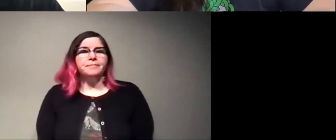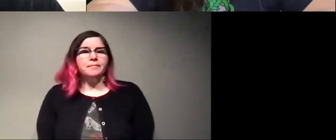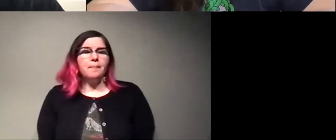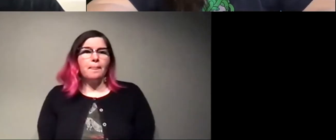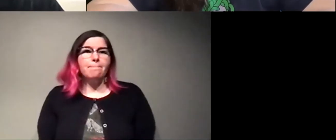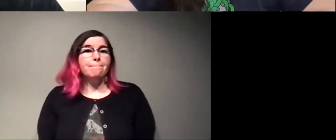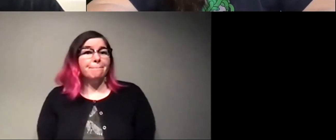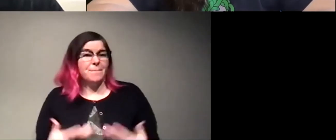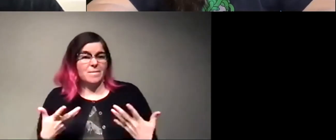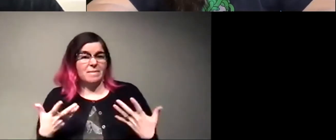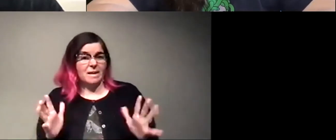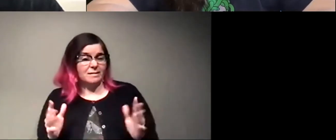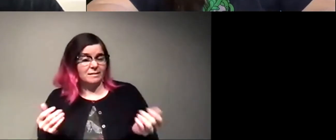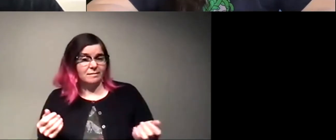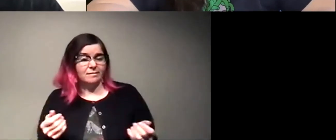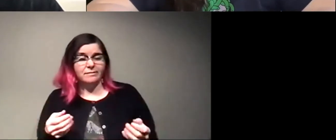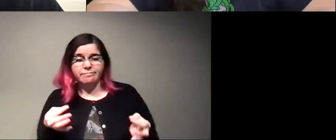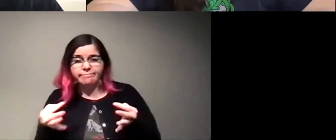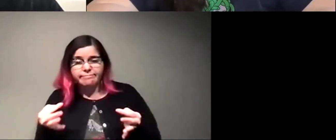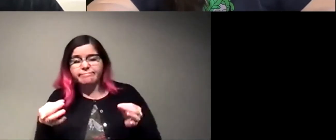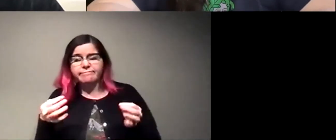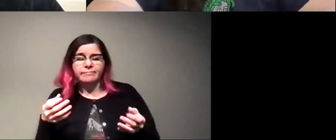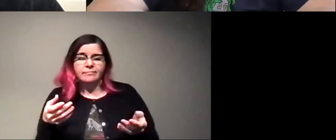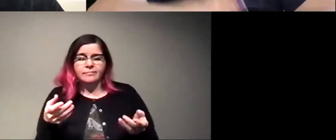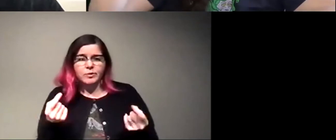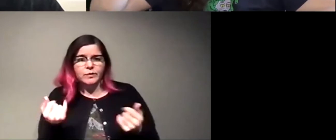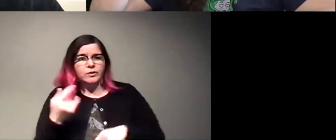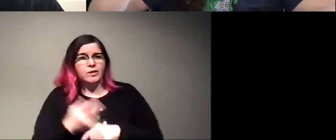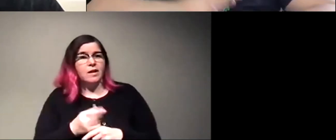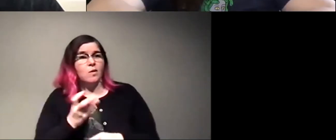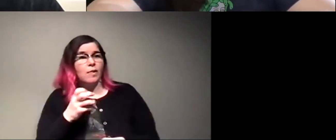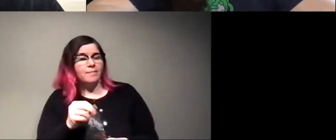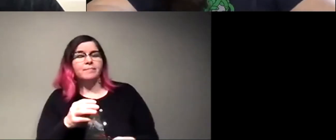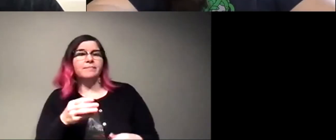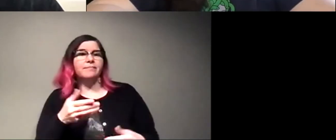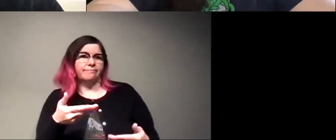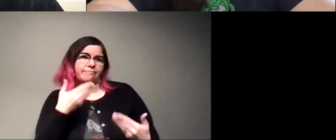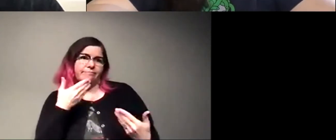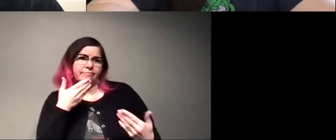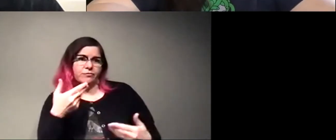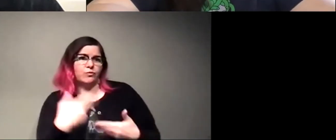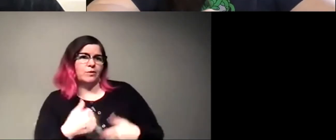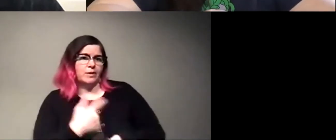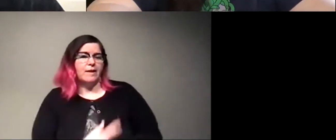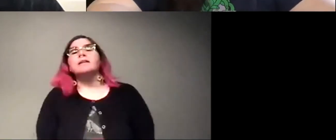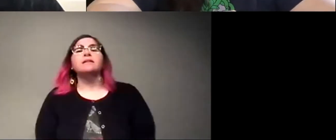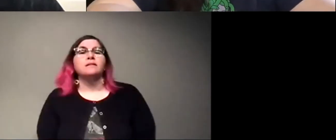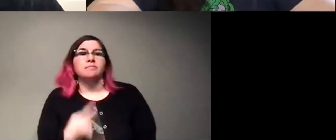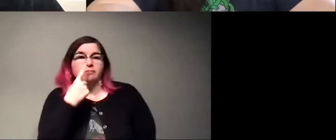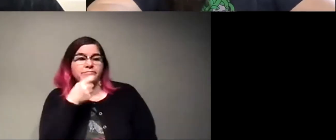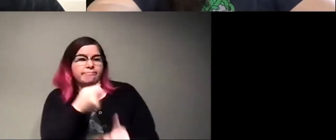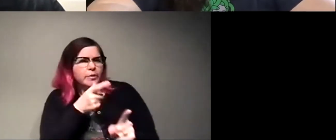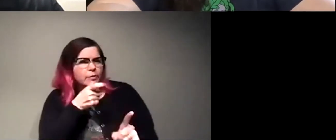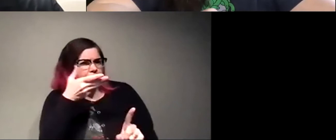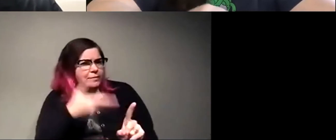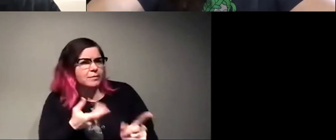that's really all the instructions we have for today, William. Thank you for joining us today. And do you want to tell us who you are, what you